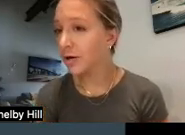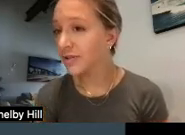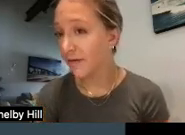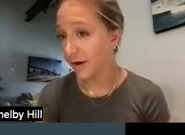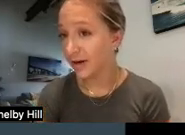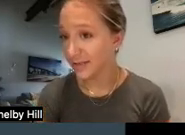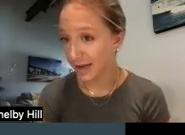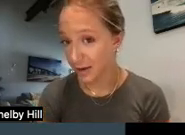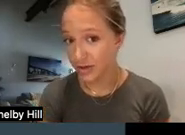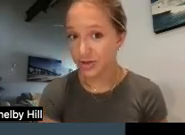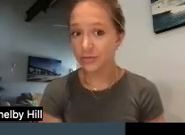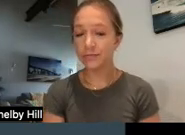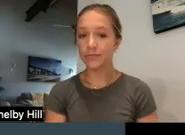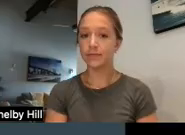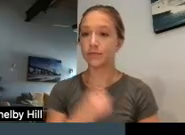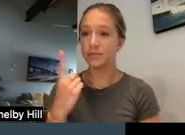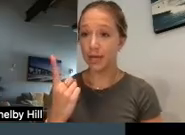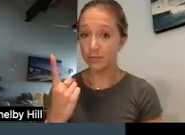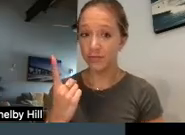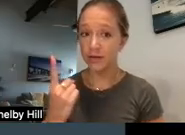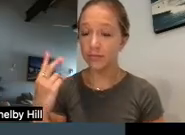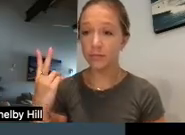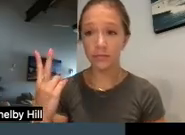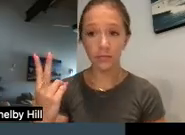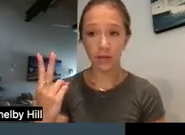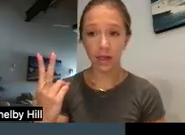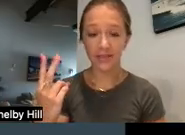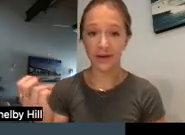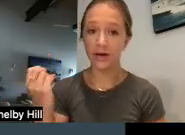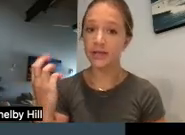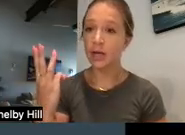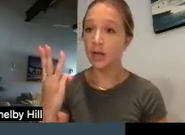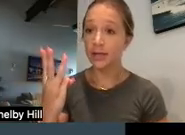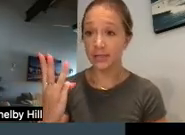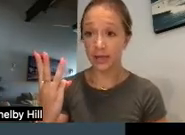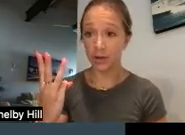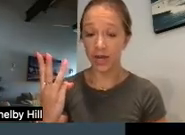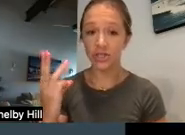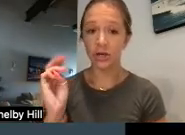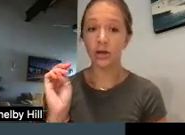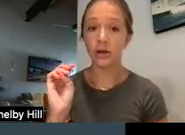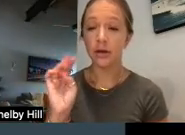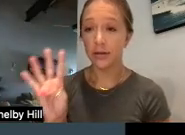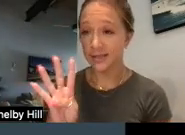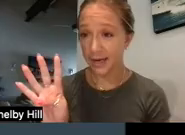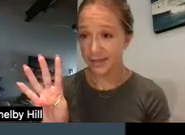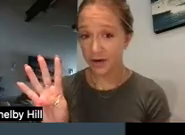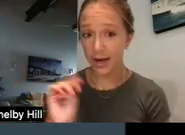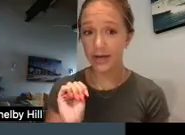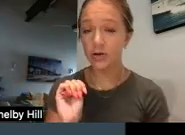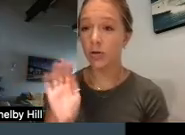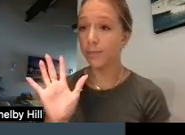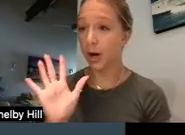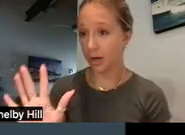grammatical markers of American Sign Language? Sign movement, classifiers, sign location, the size